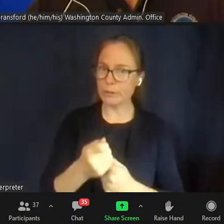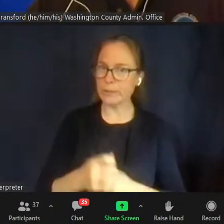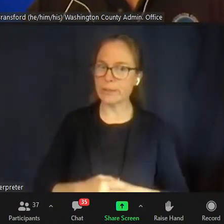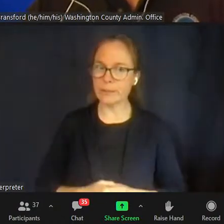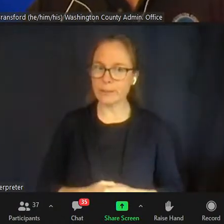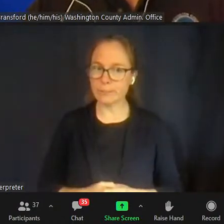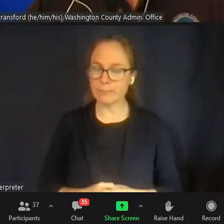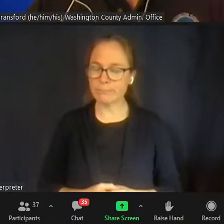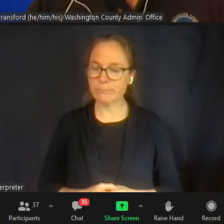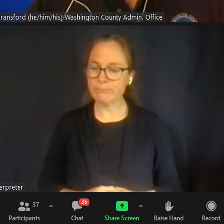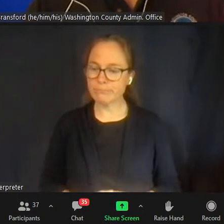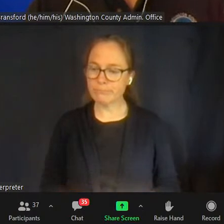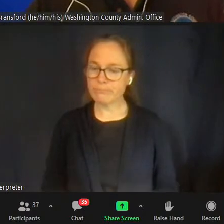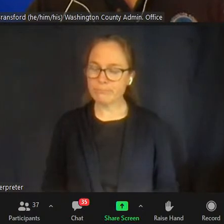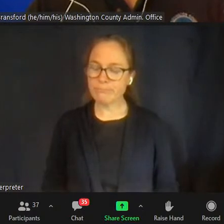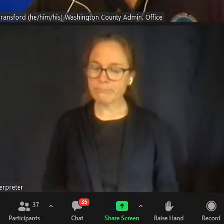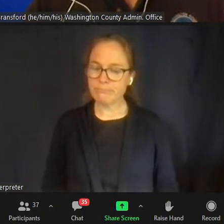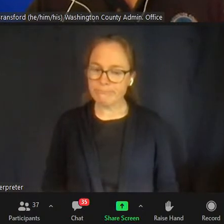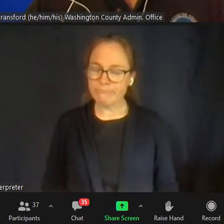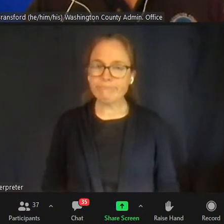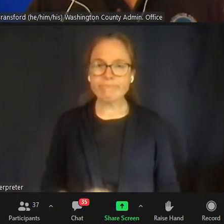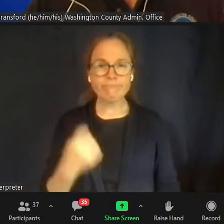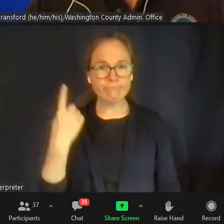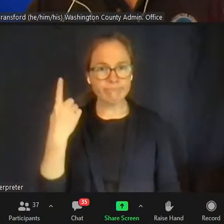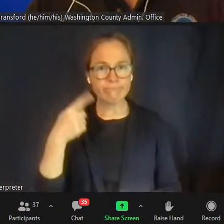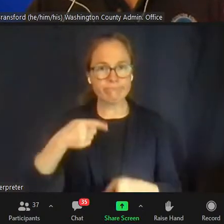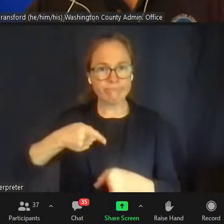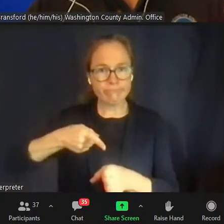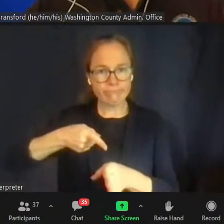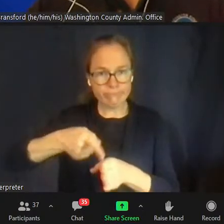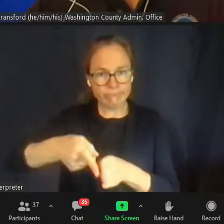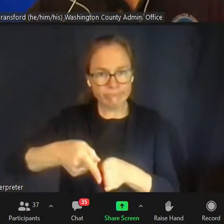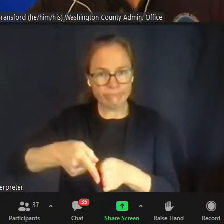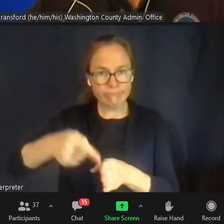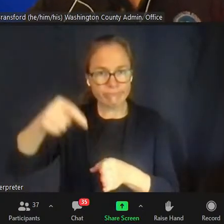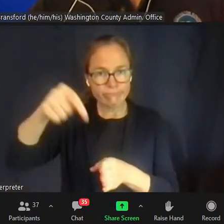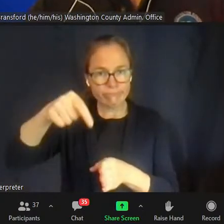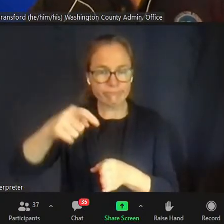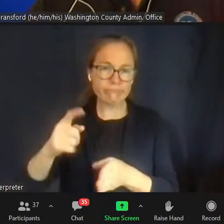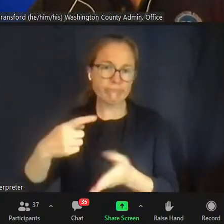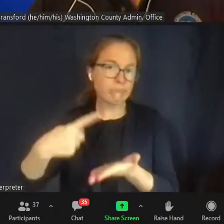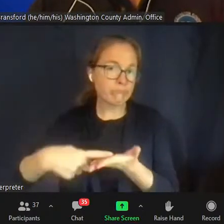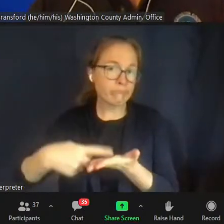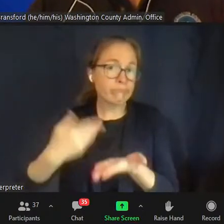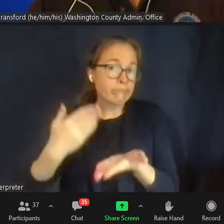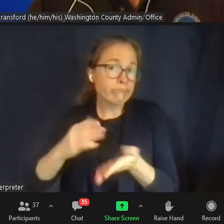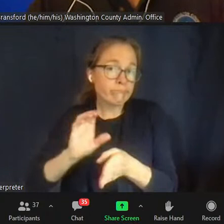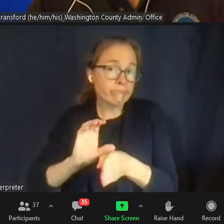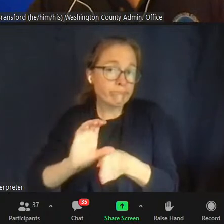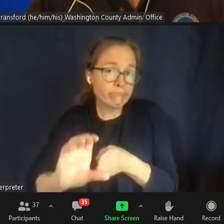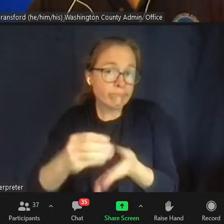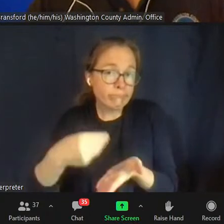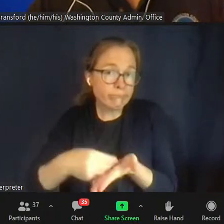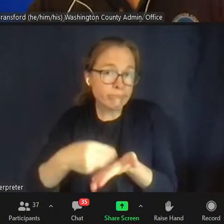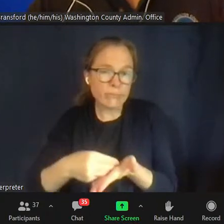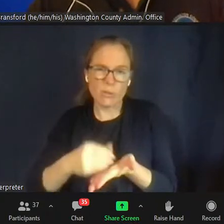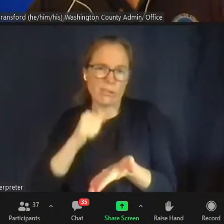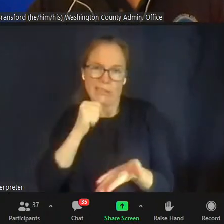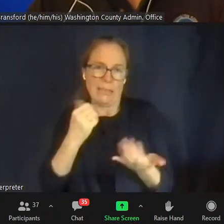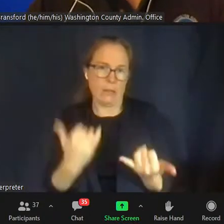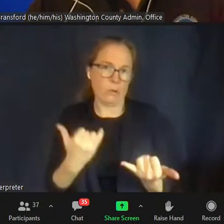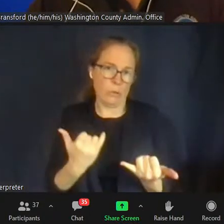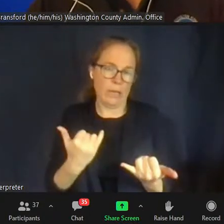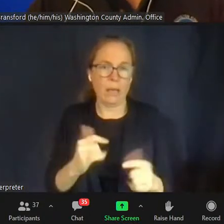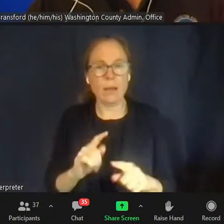areas that was discussed in where we're going to allocate some money, but really we wasn't a part of this conversation